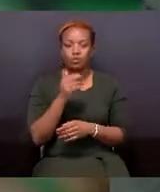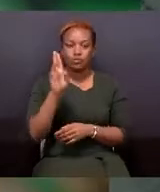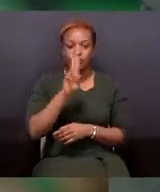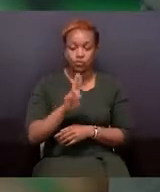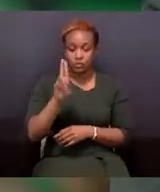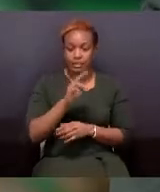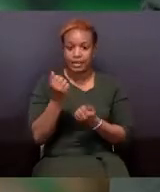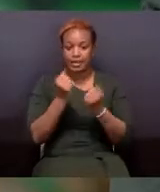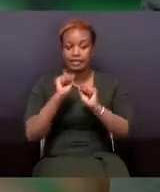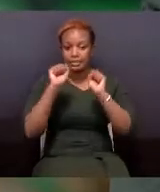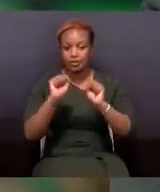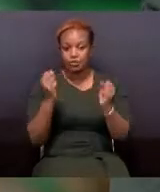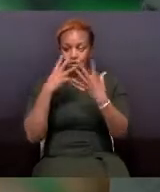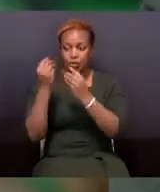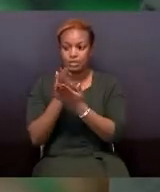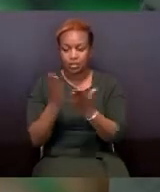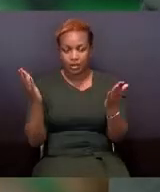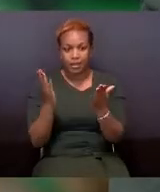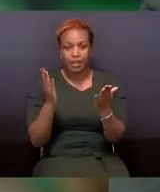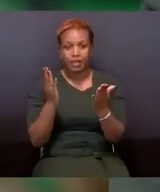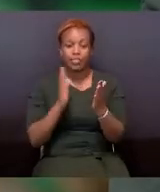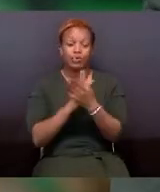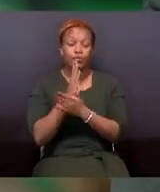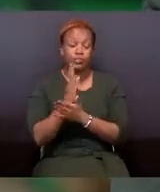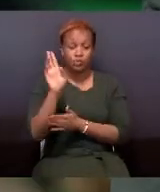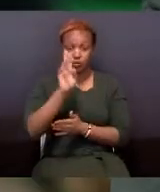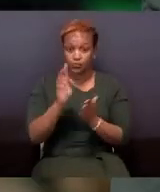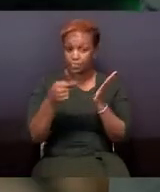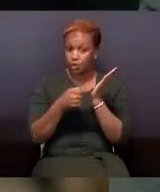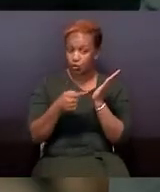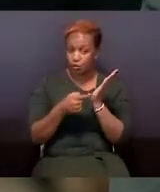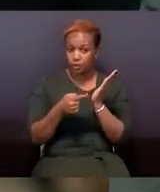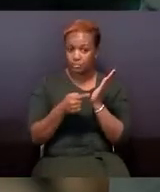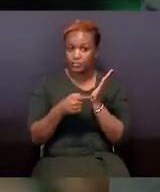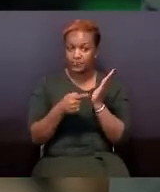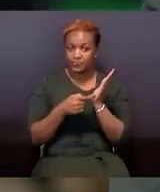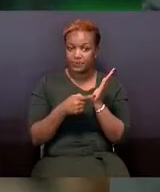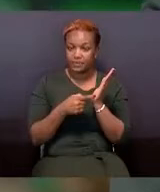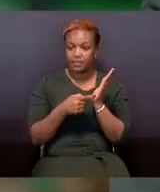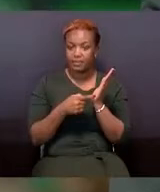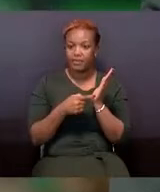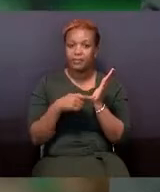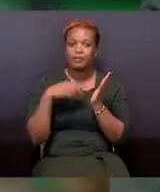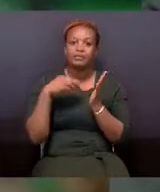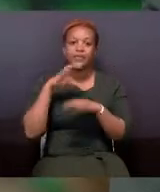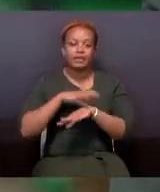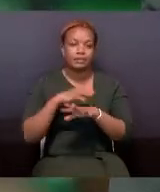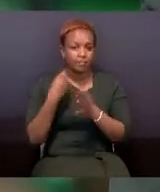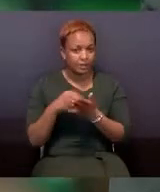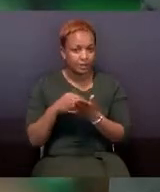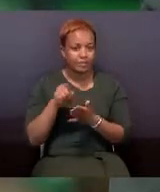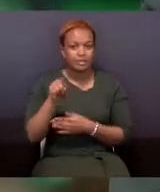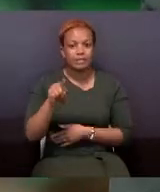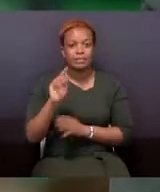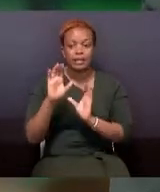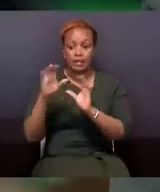to go somewhere. And through the use of technology, money keeps on changing hands, and the company has grown